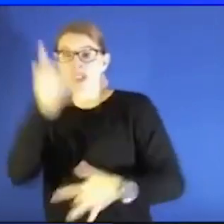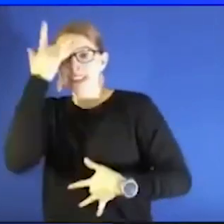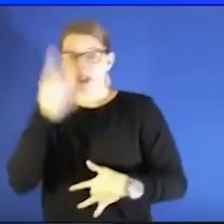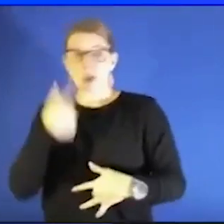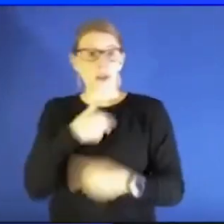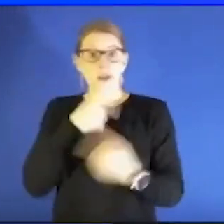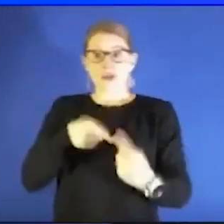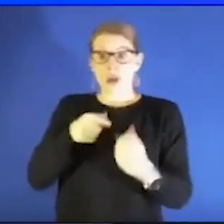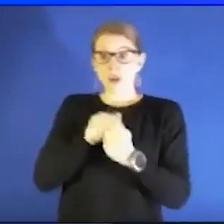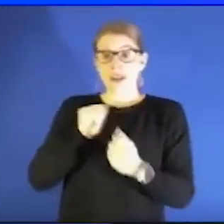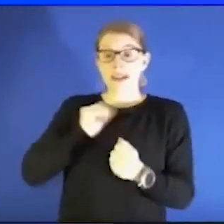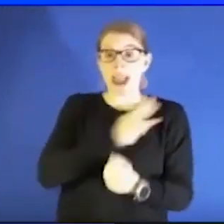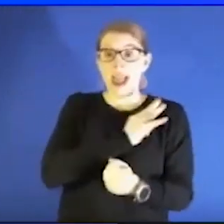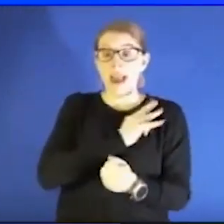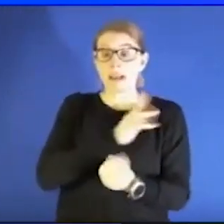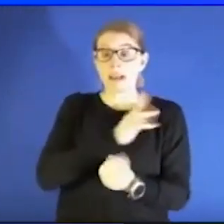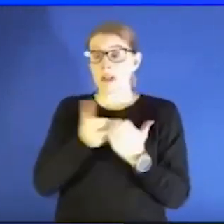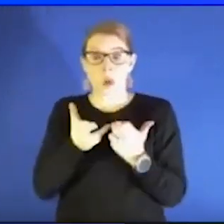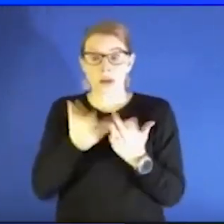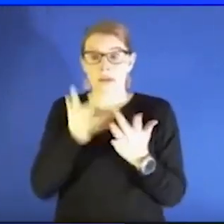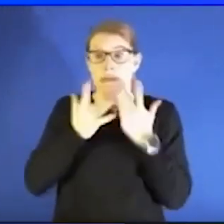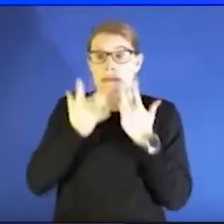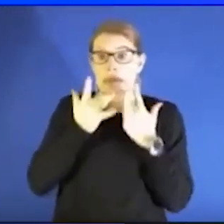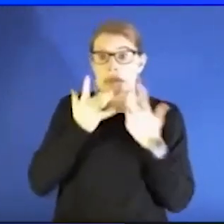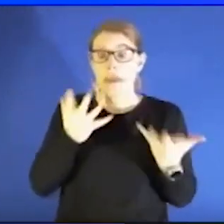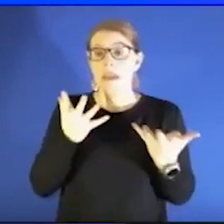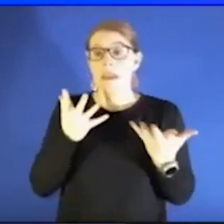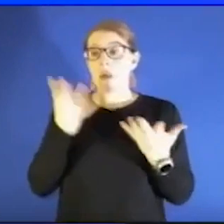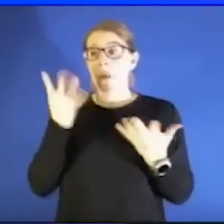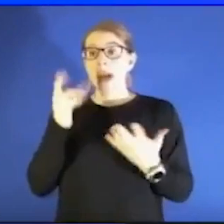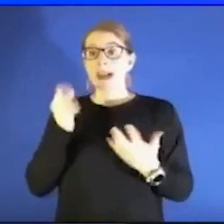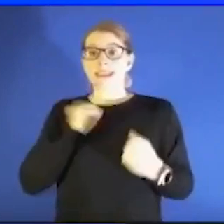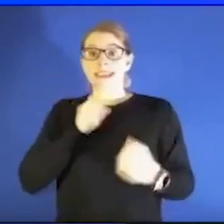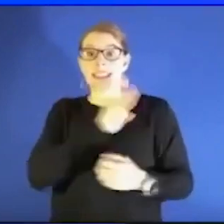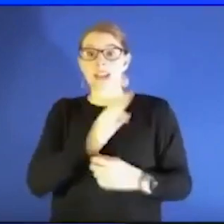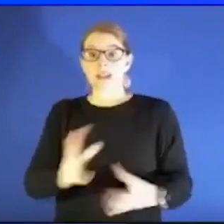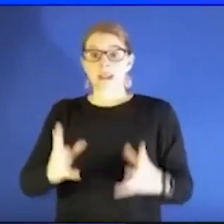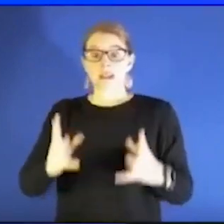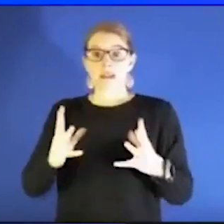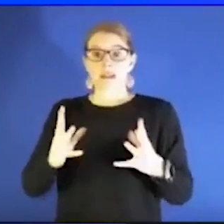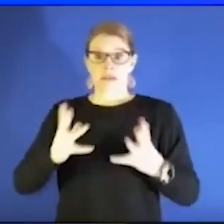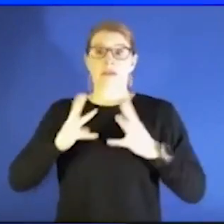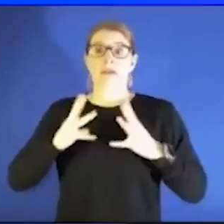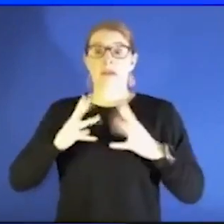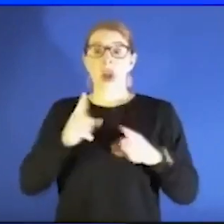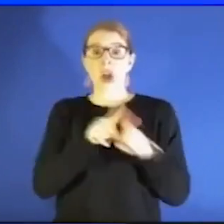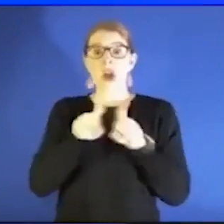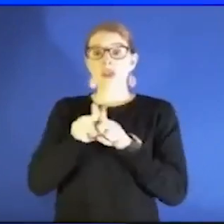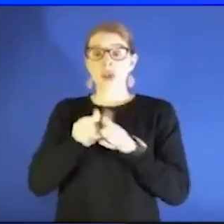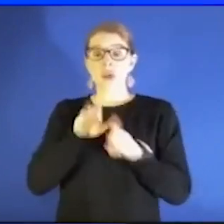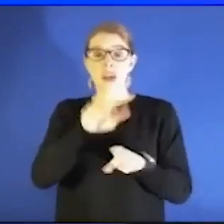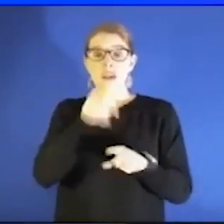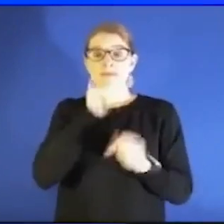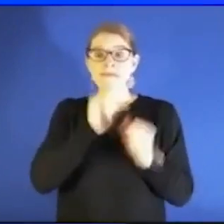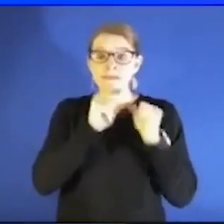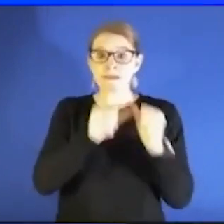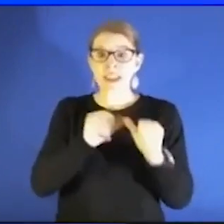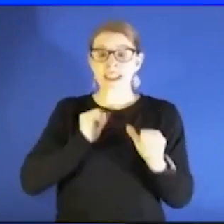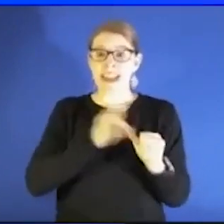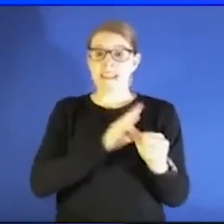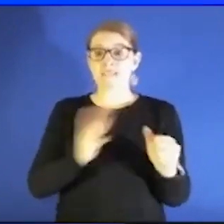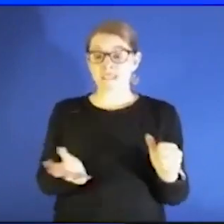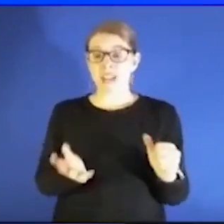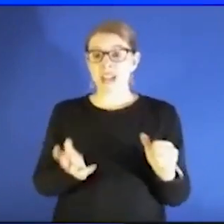a resource in terms of staff being out. And then resilience of those staff. They're tired, and this has been a long,